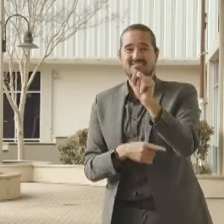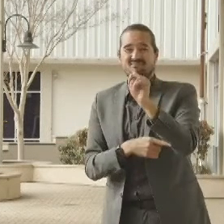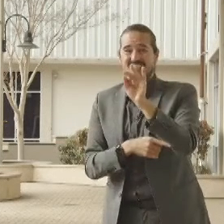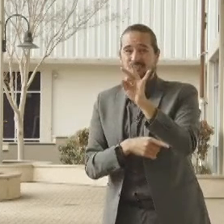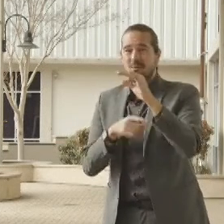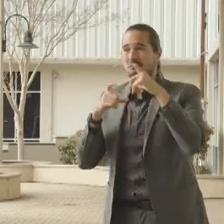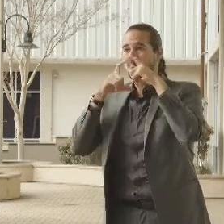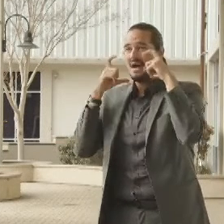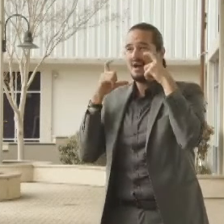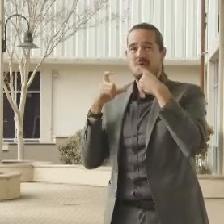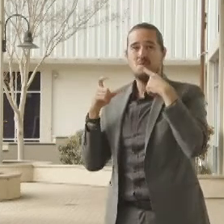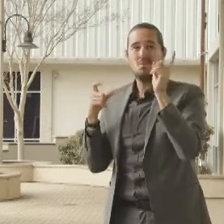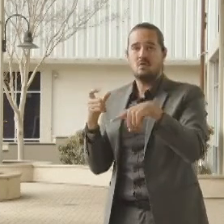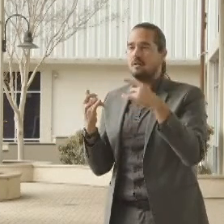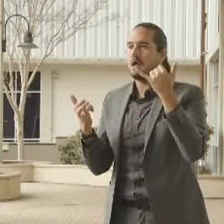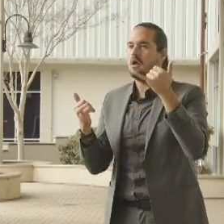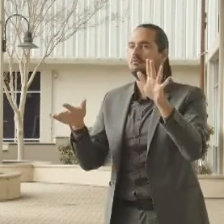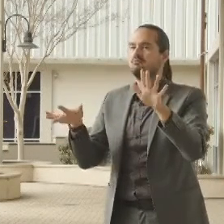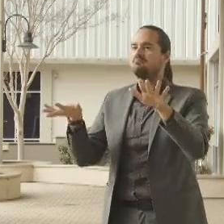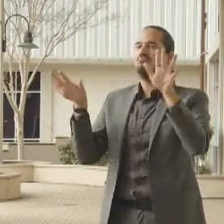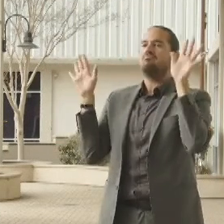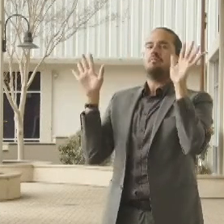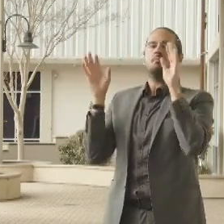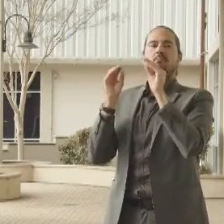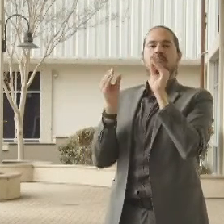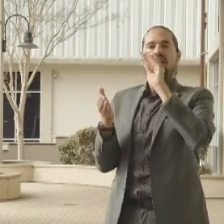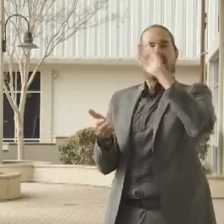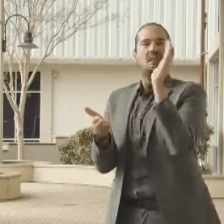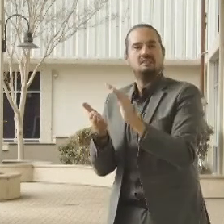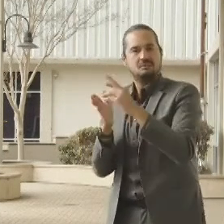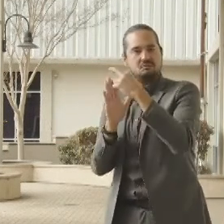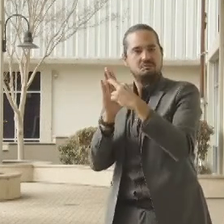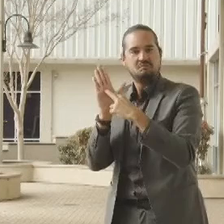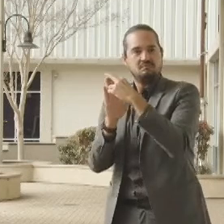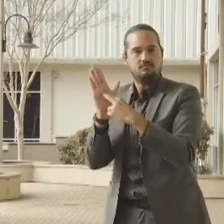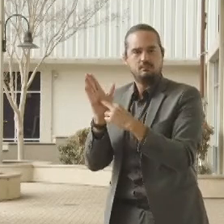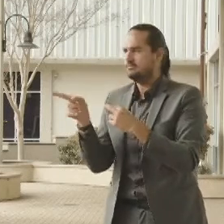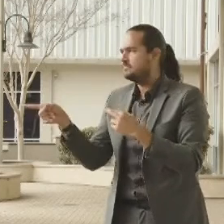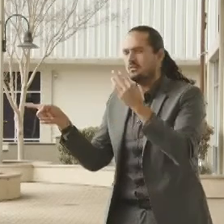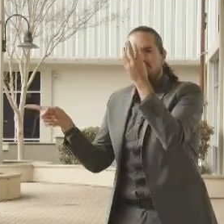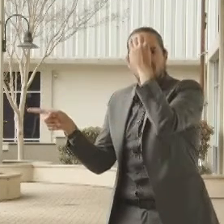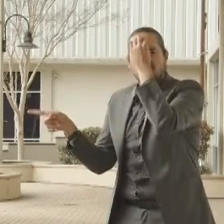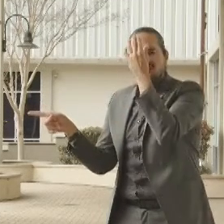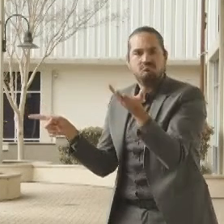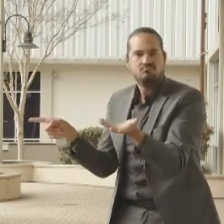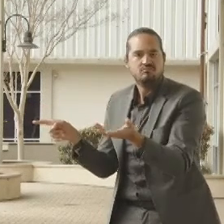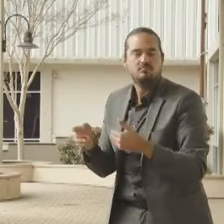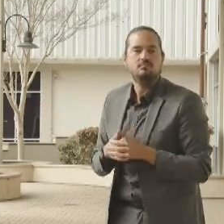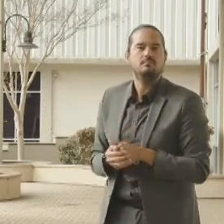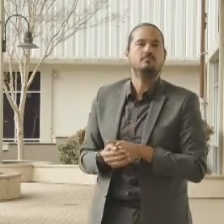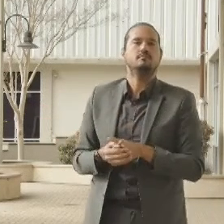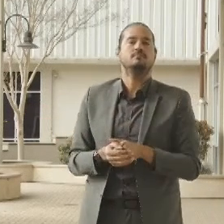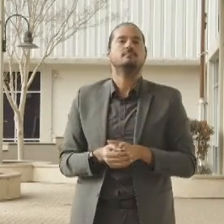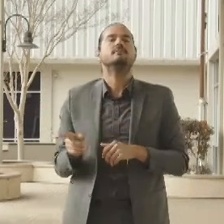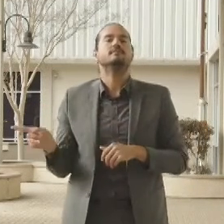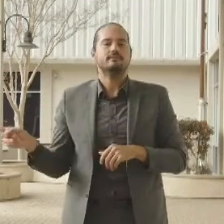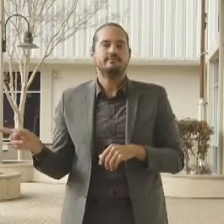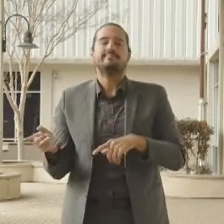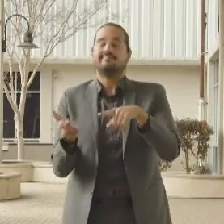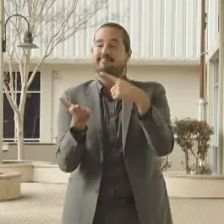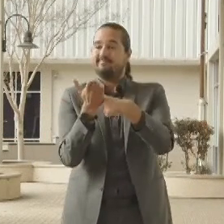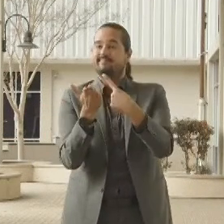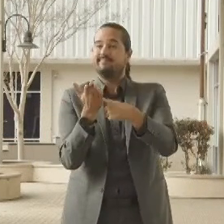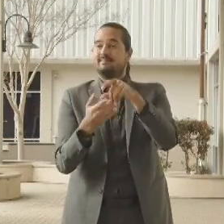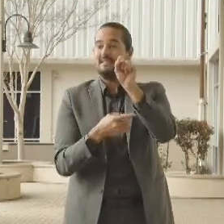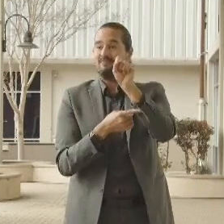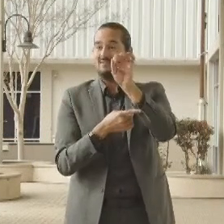us to get back to a little bit of normalcy? Right. So regarding masking,